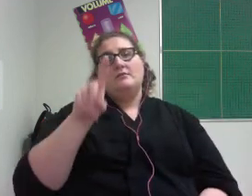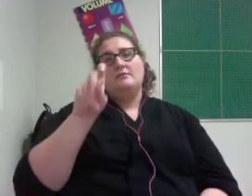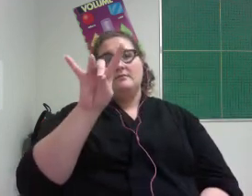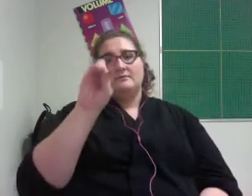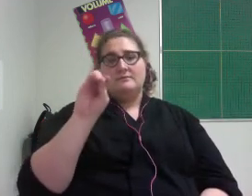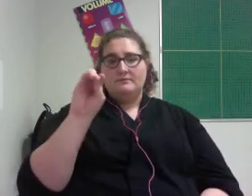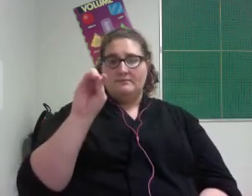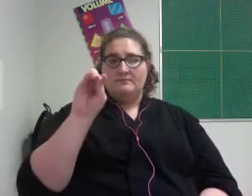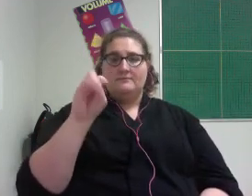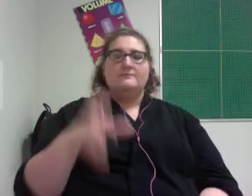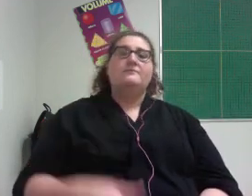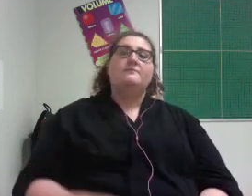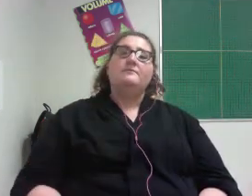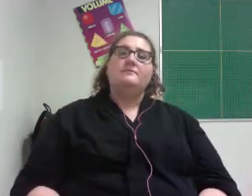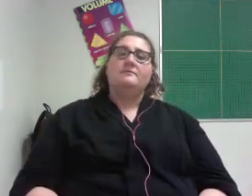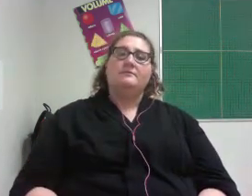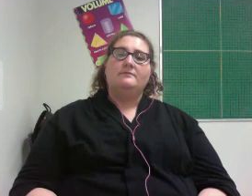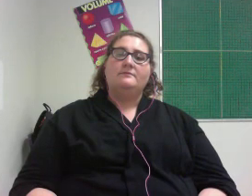than 180.